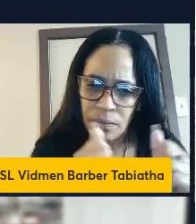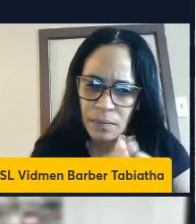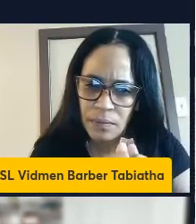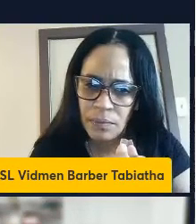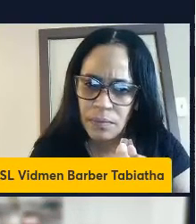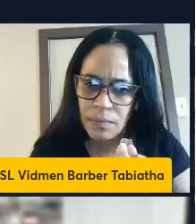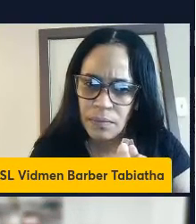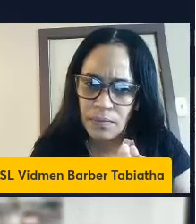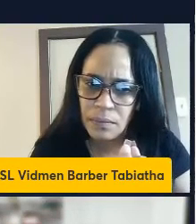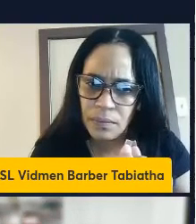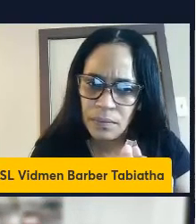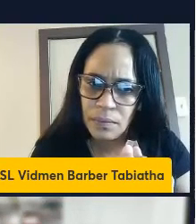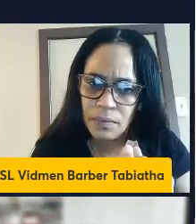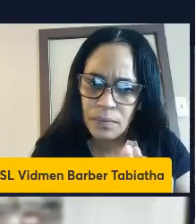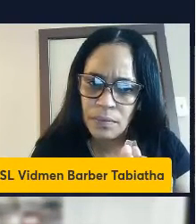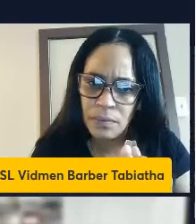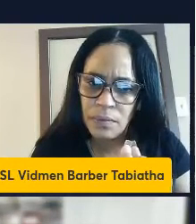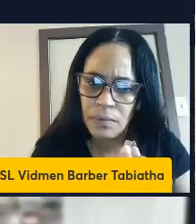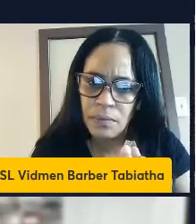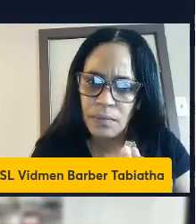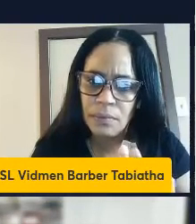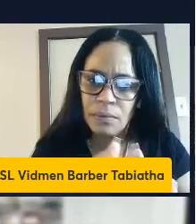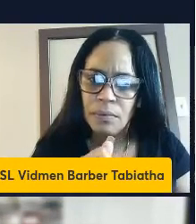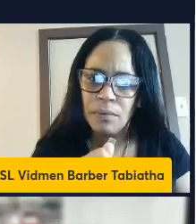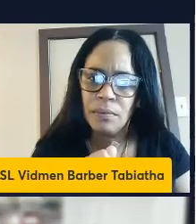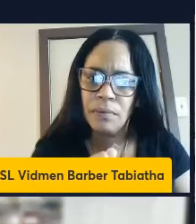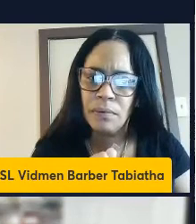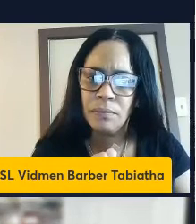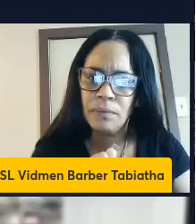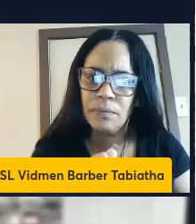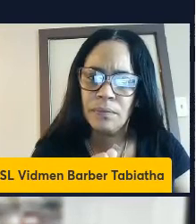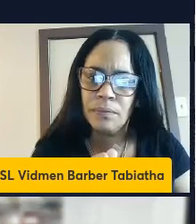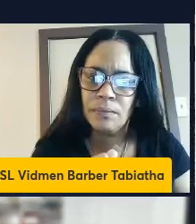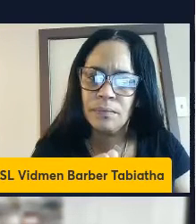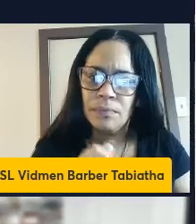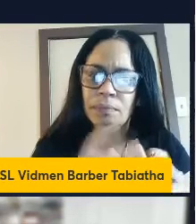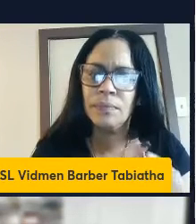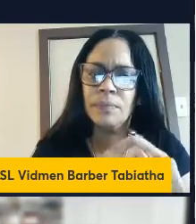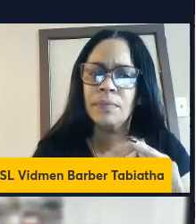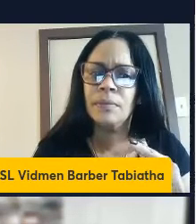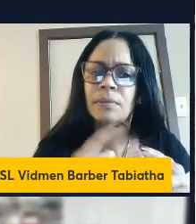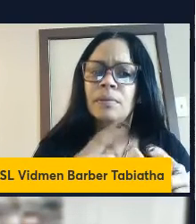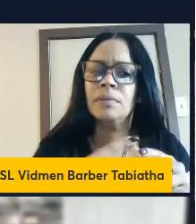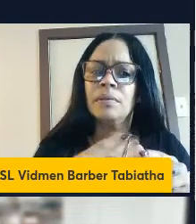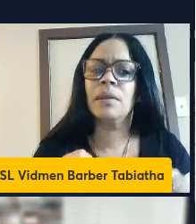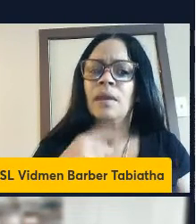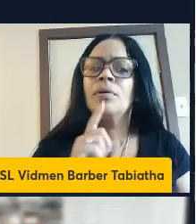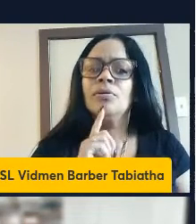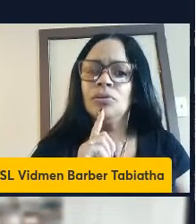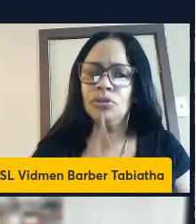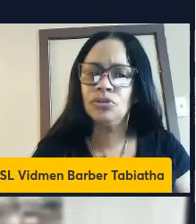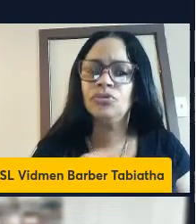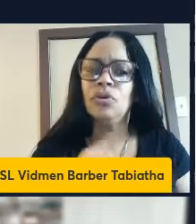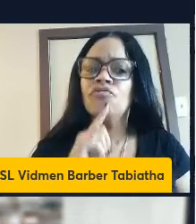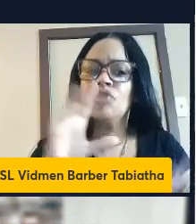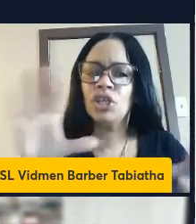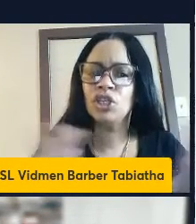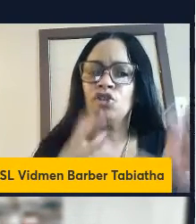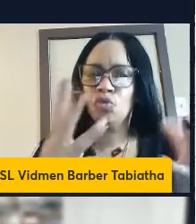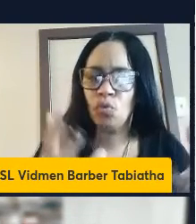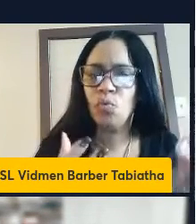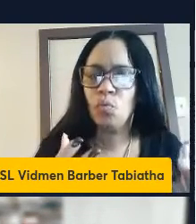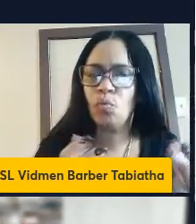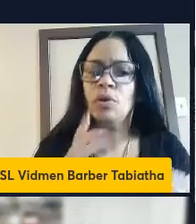type 1 interferon-inducing viral RNA and using a particular treatment. And I really, I was reassured that I really do want to do